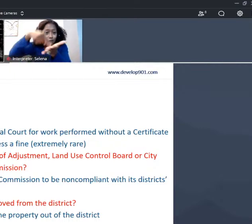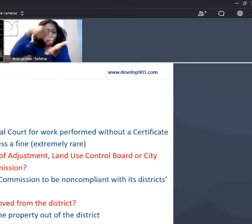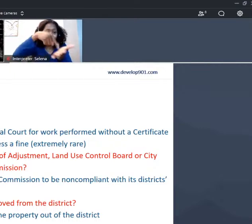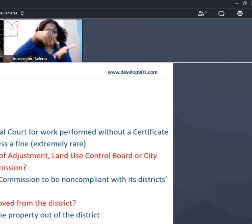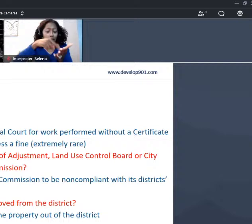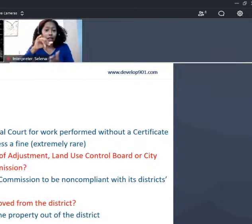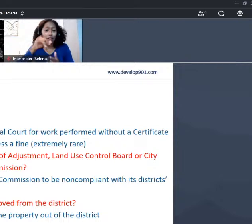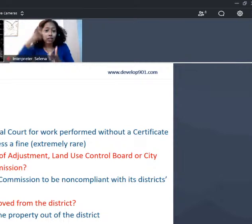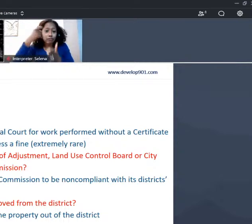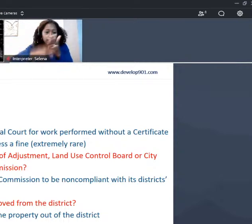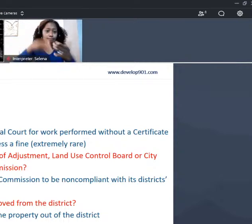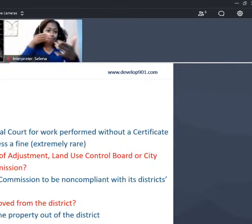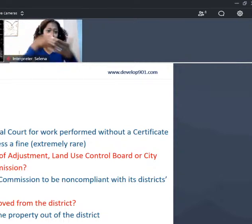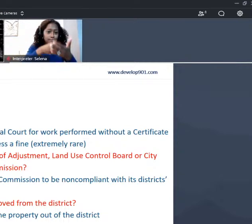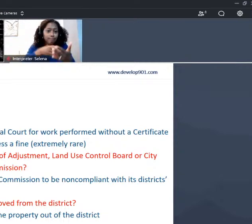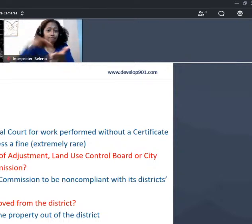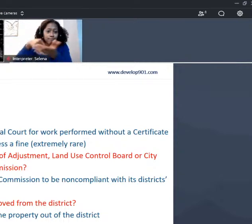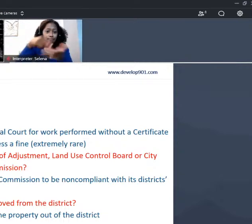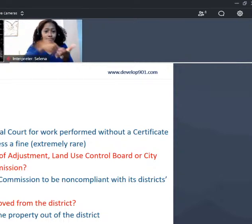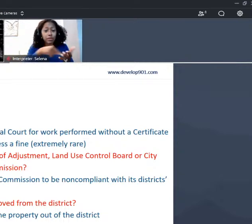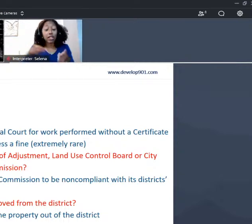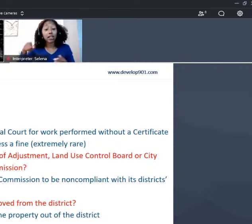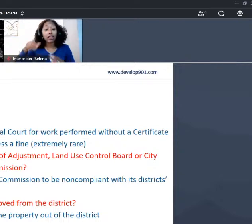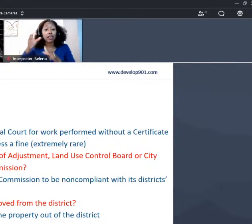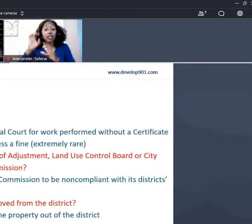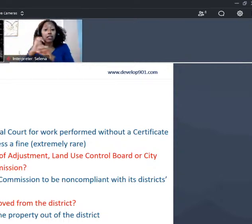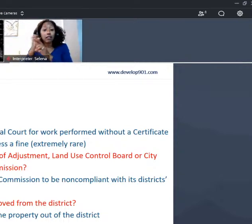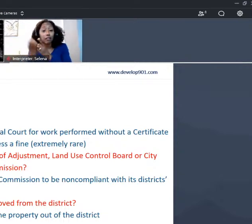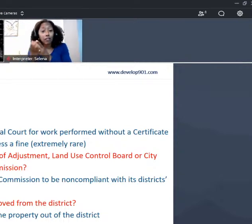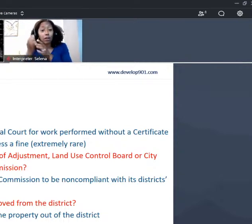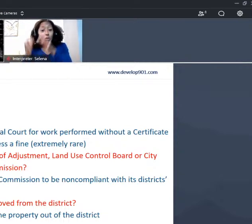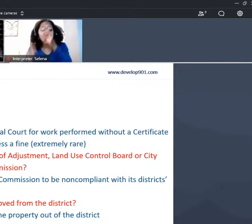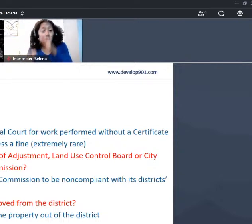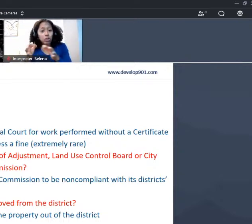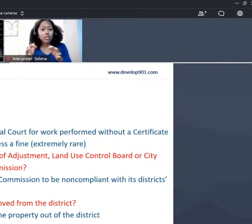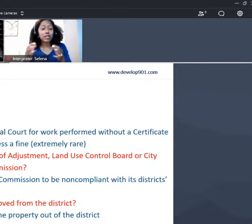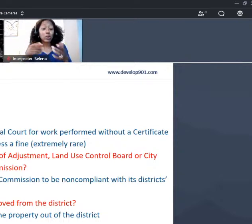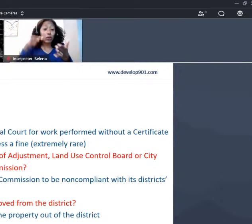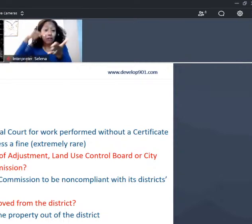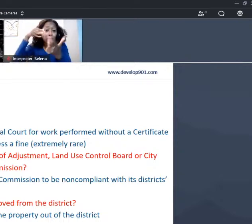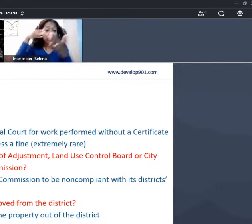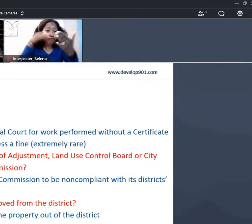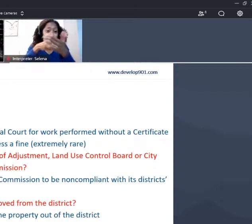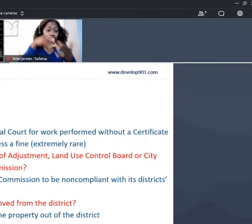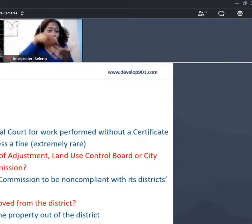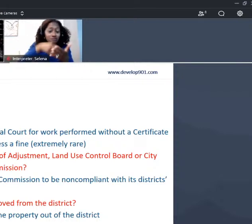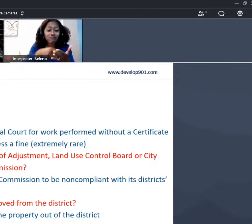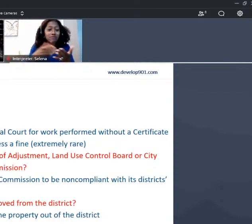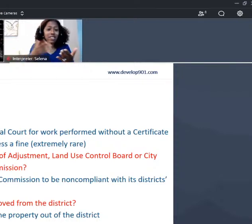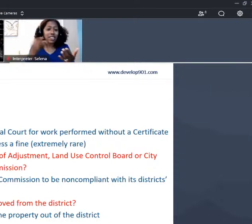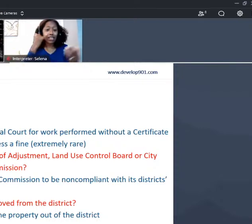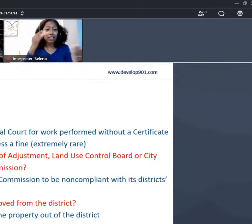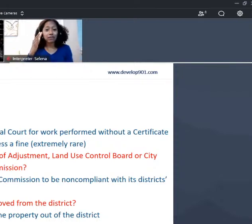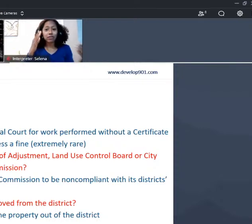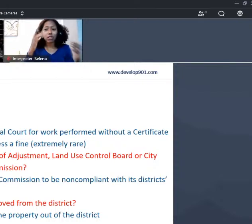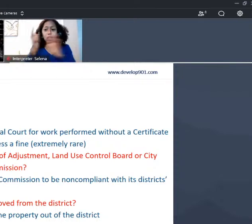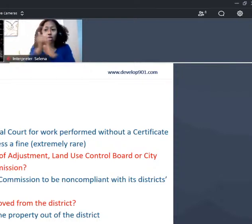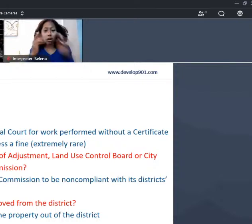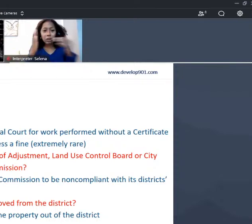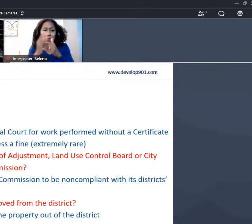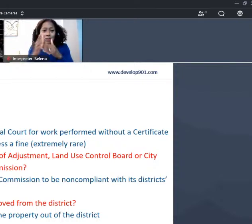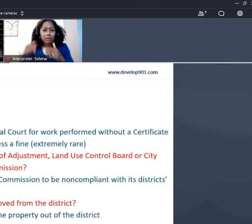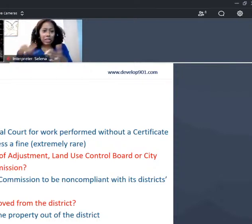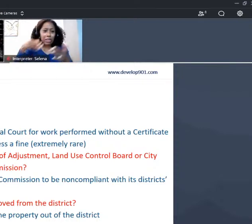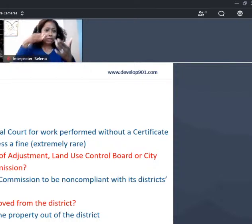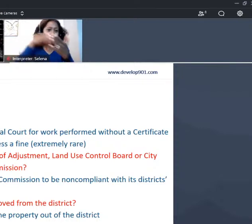very reluctant to fine people for zoning violations. The court historically, and we historically, have tried to work